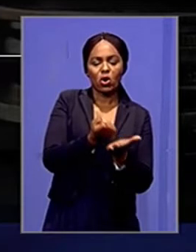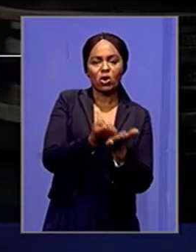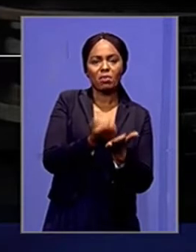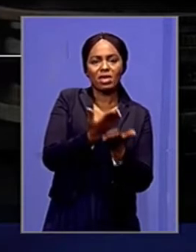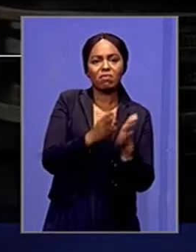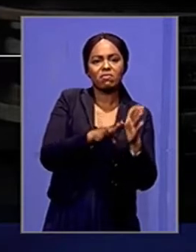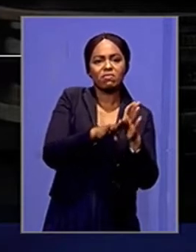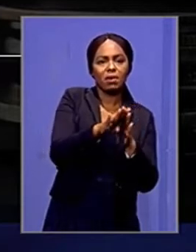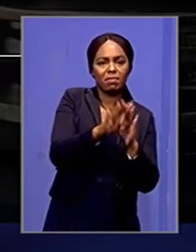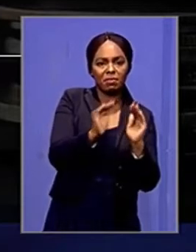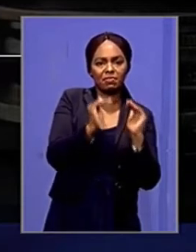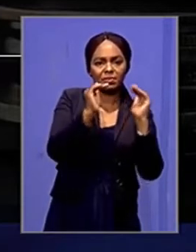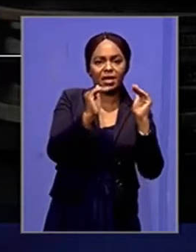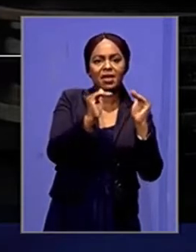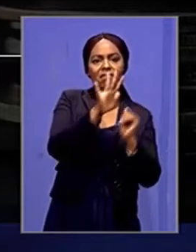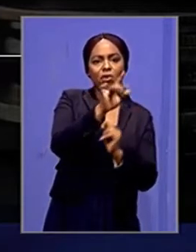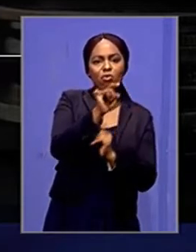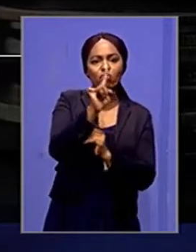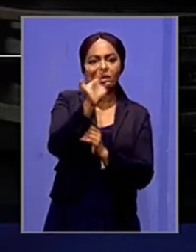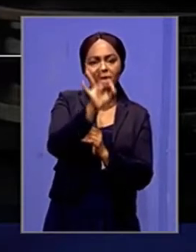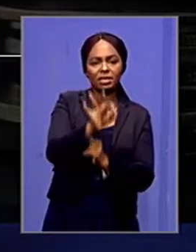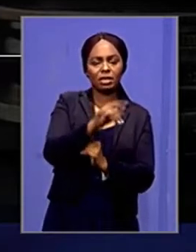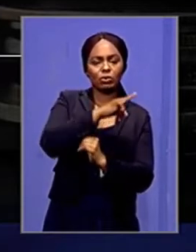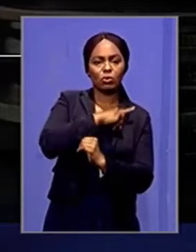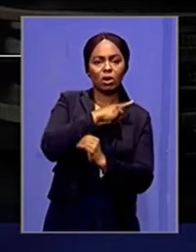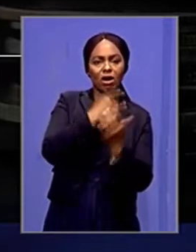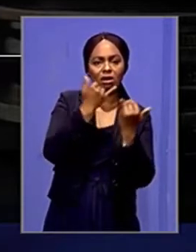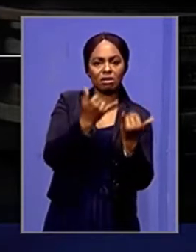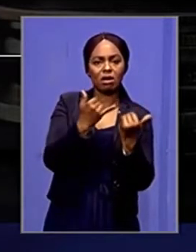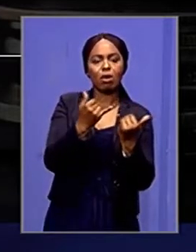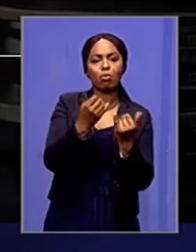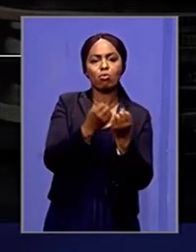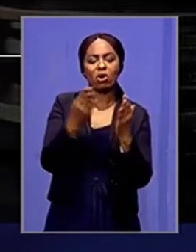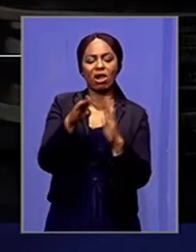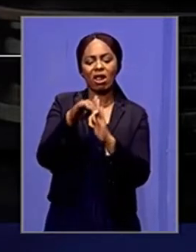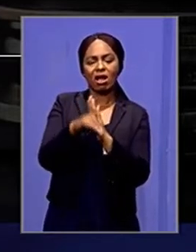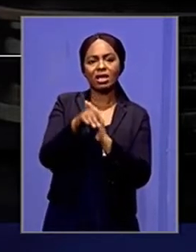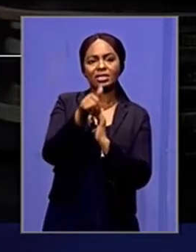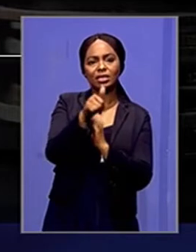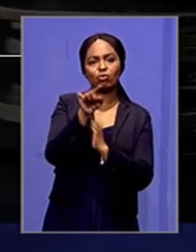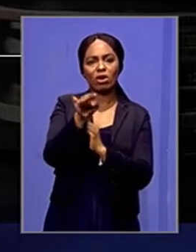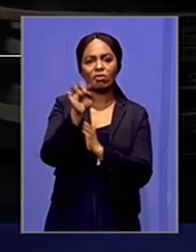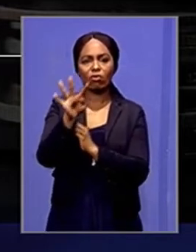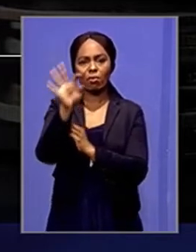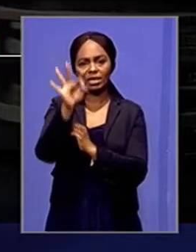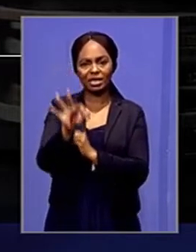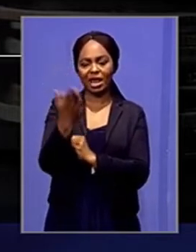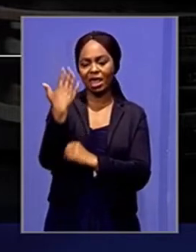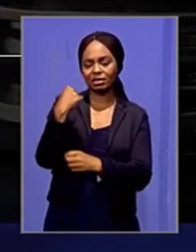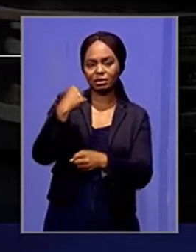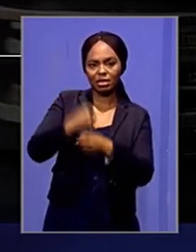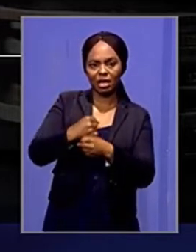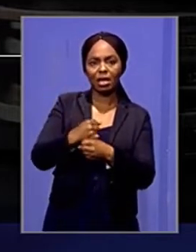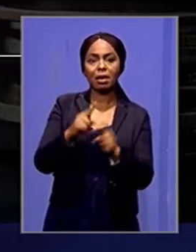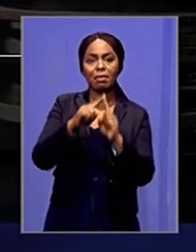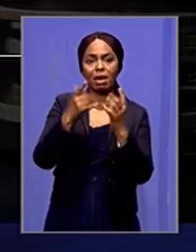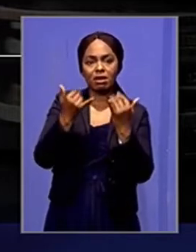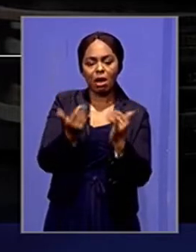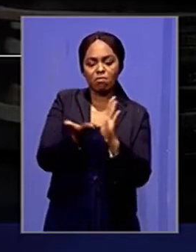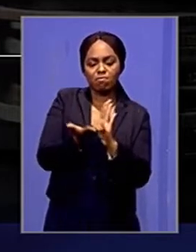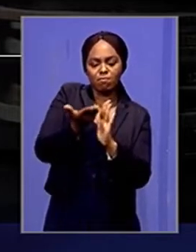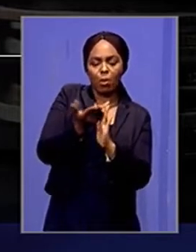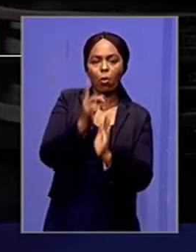tše 5.4 se ka morago go gwahlafala ka diperesente tše 6.4 ngwagola e tla gola ka peresente